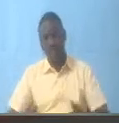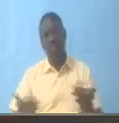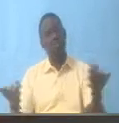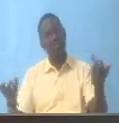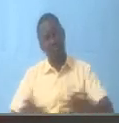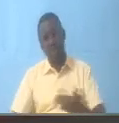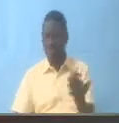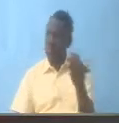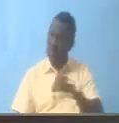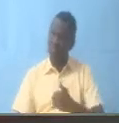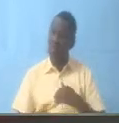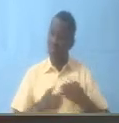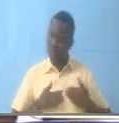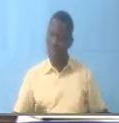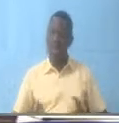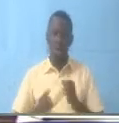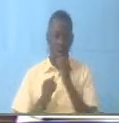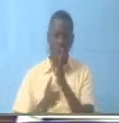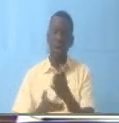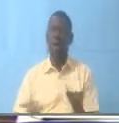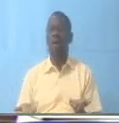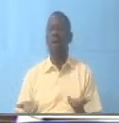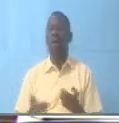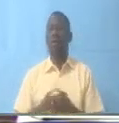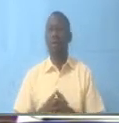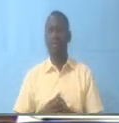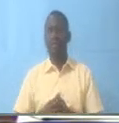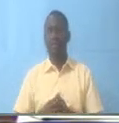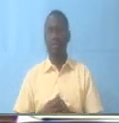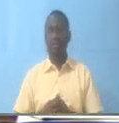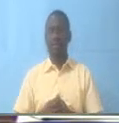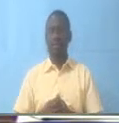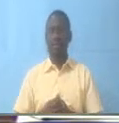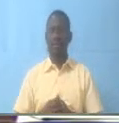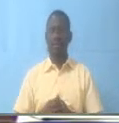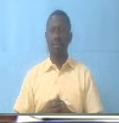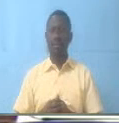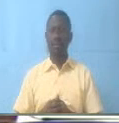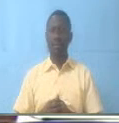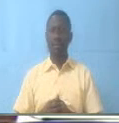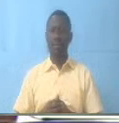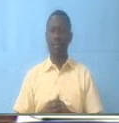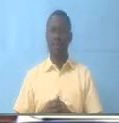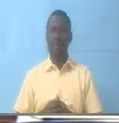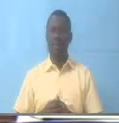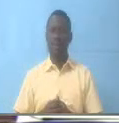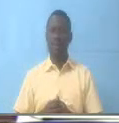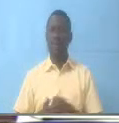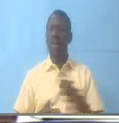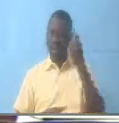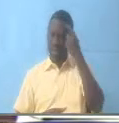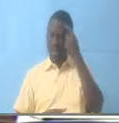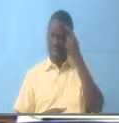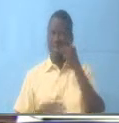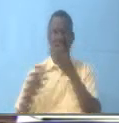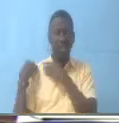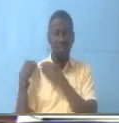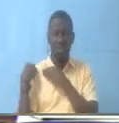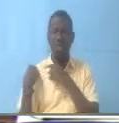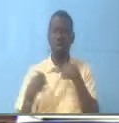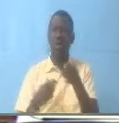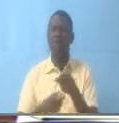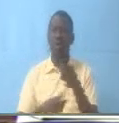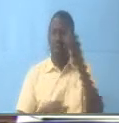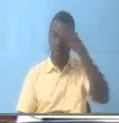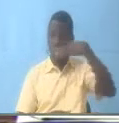ñëpp. Was it not actually the duty of the commission to subpoena individuals that they feel that